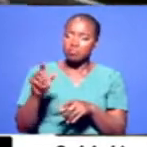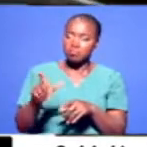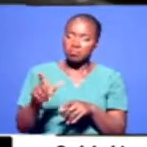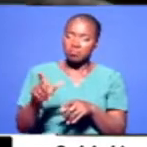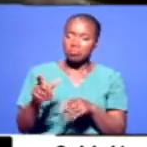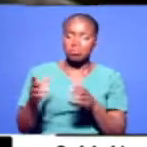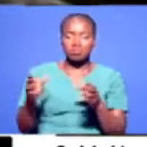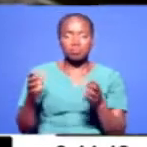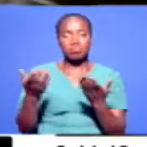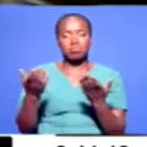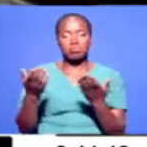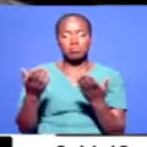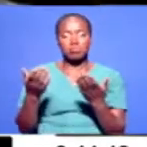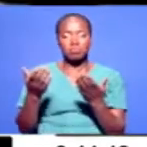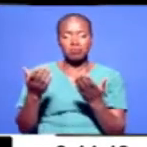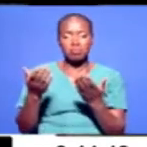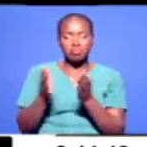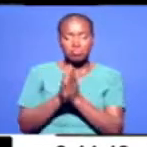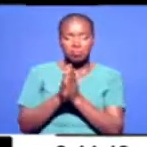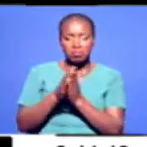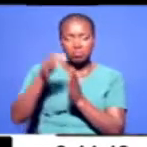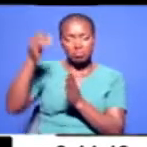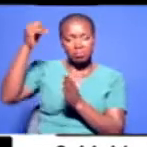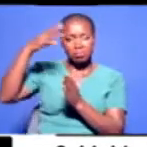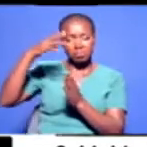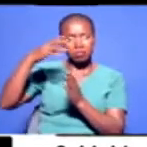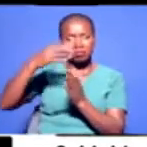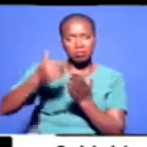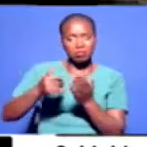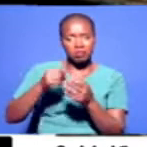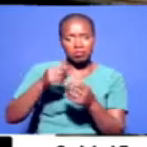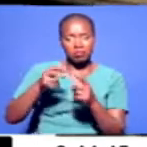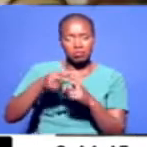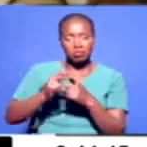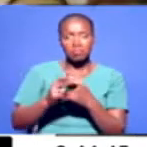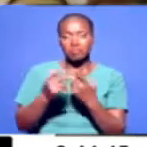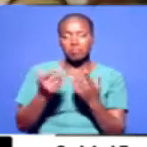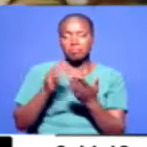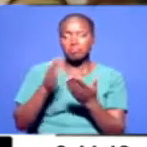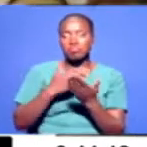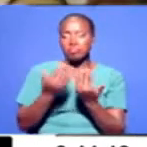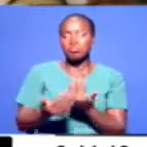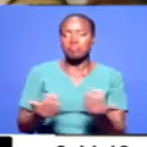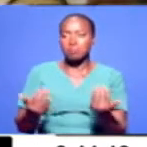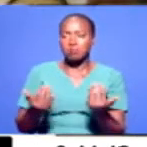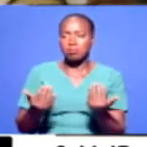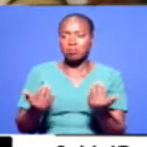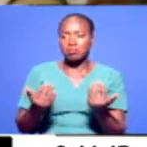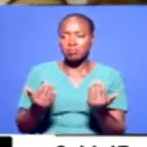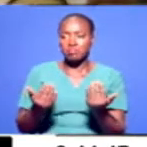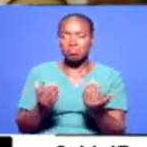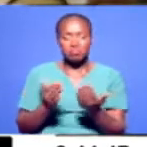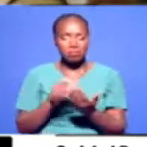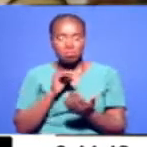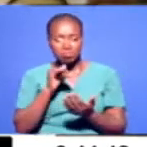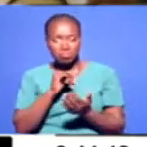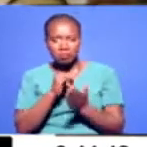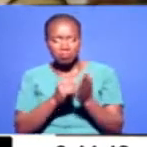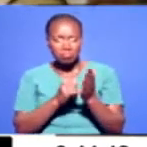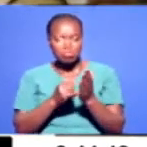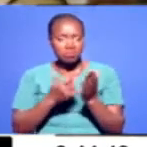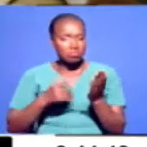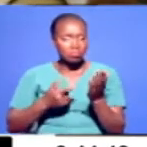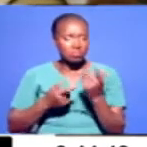classic and electronic guitars, Mlamba also repairs other musical equipments. It's not just guitars that come here. It's all